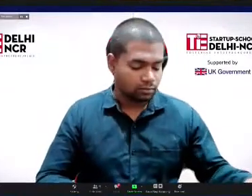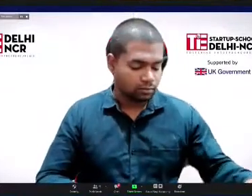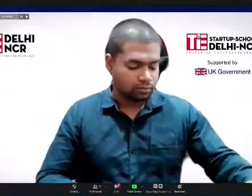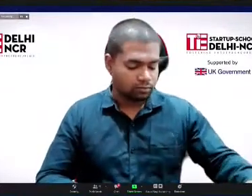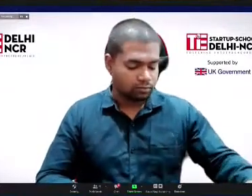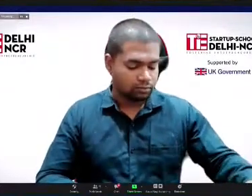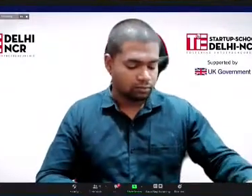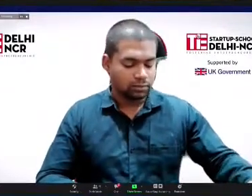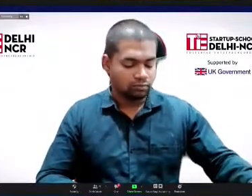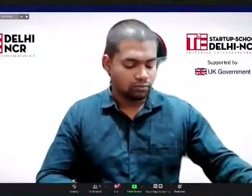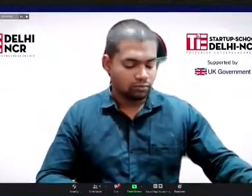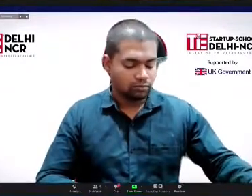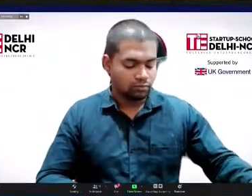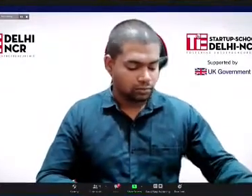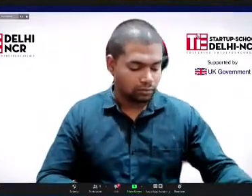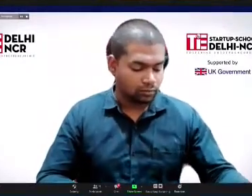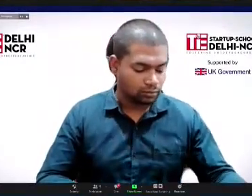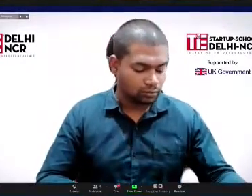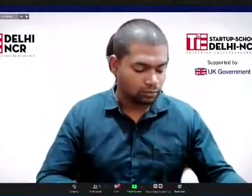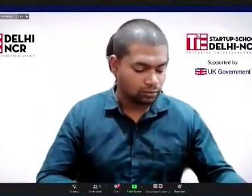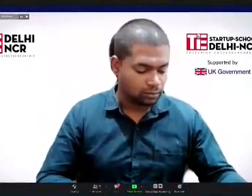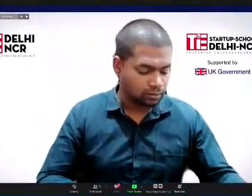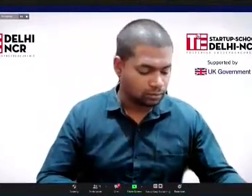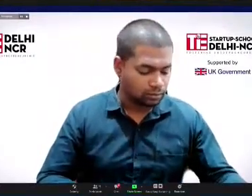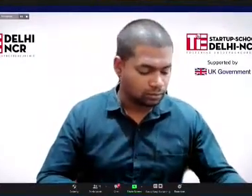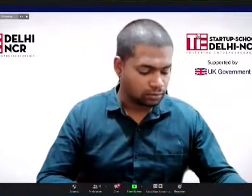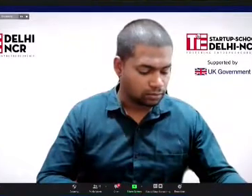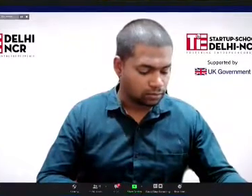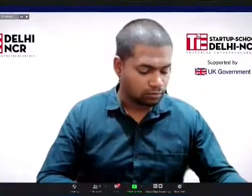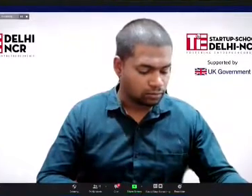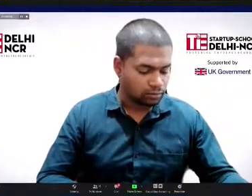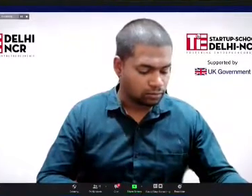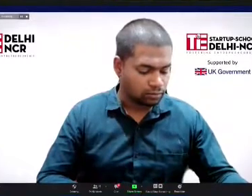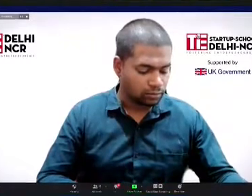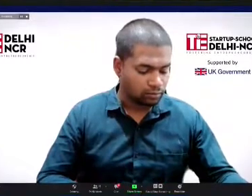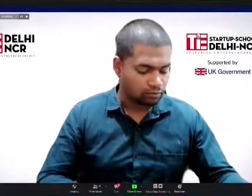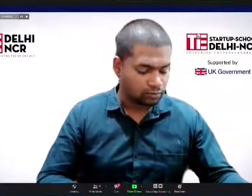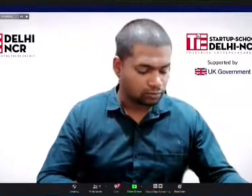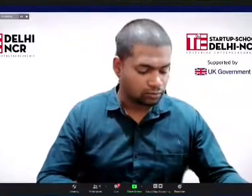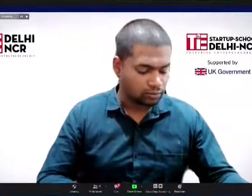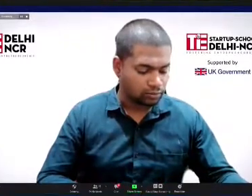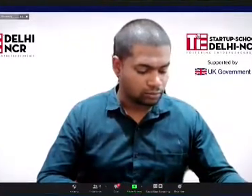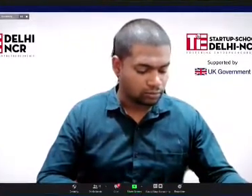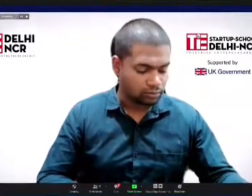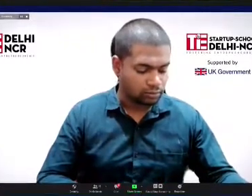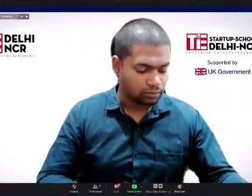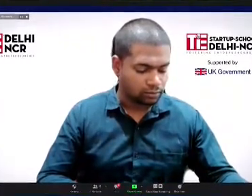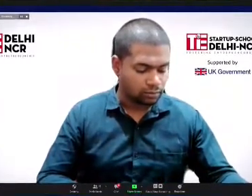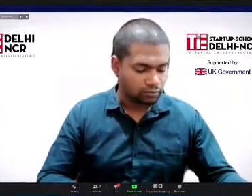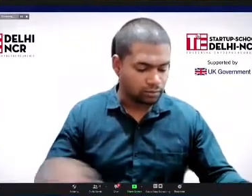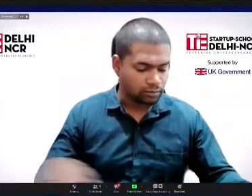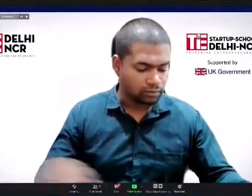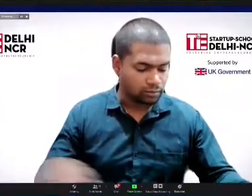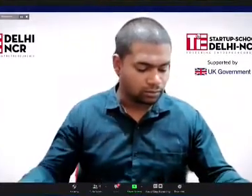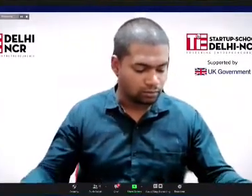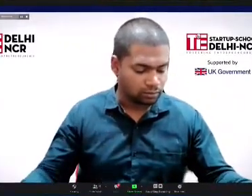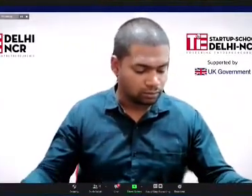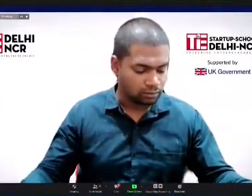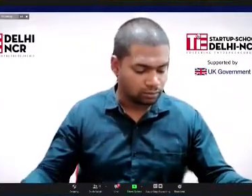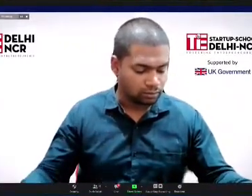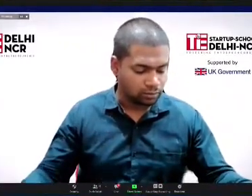20 minutes to open up this huge topic, which is brand, and we could spend 20 hours if you agree with us. But I'm sure, Smita,